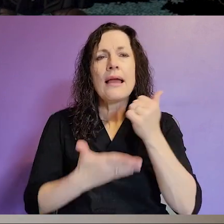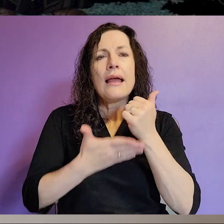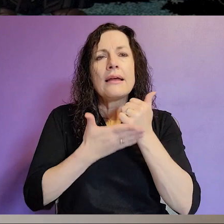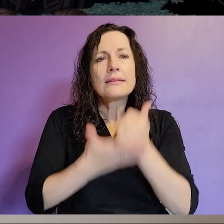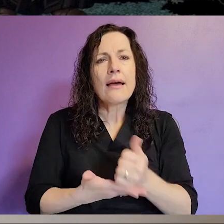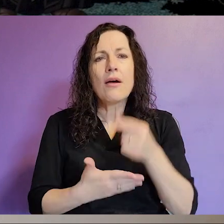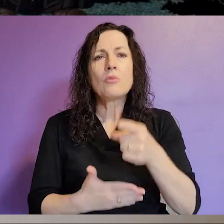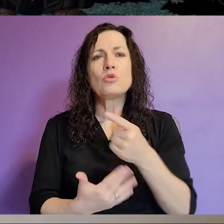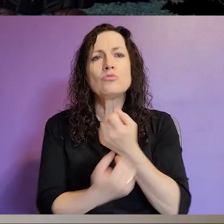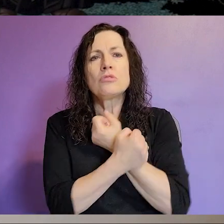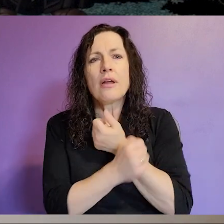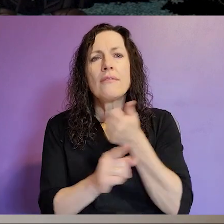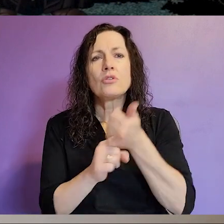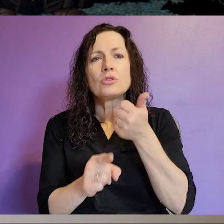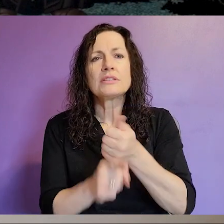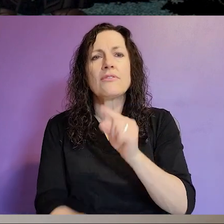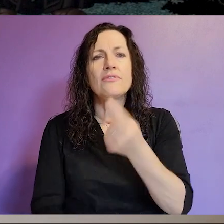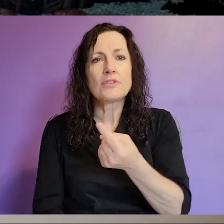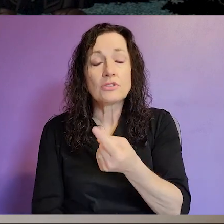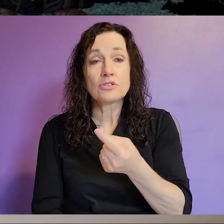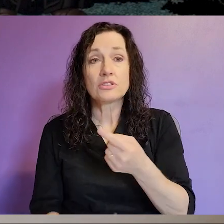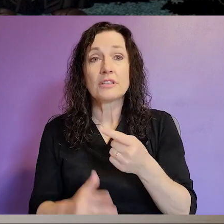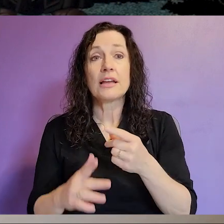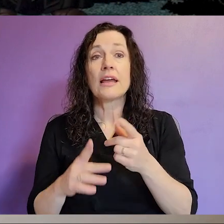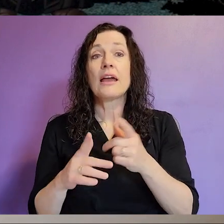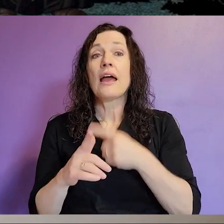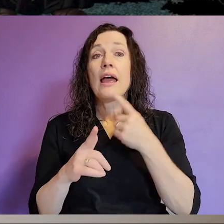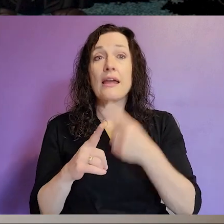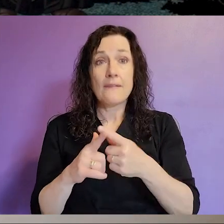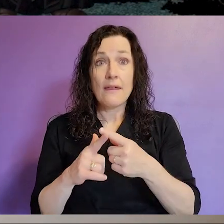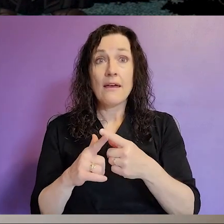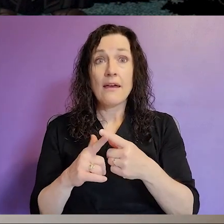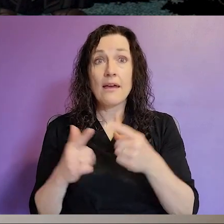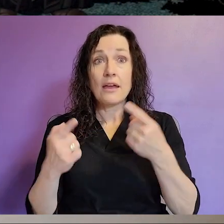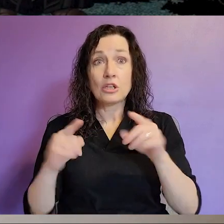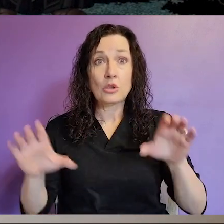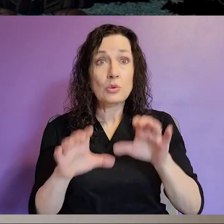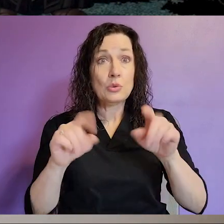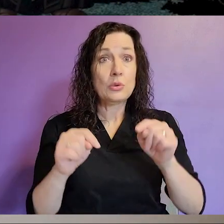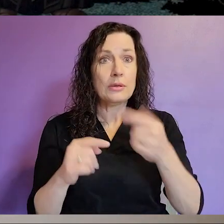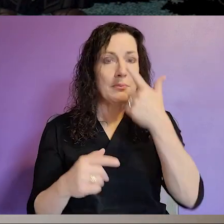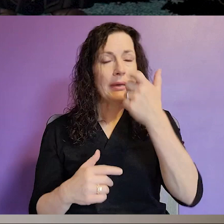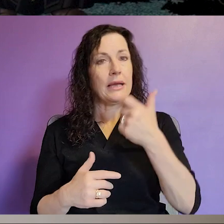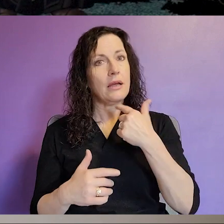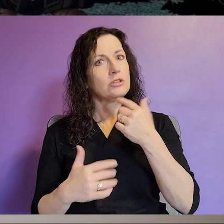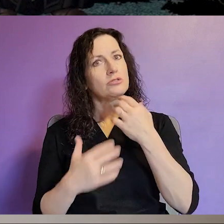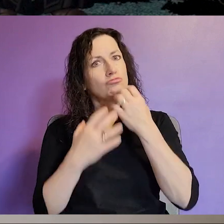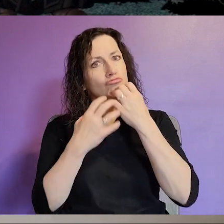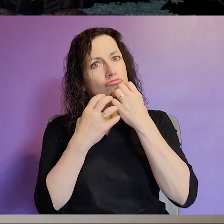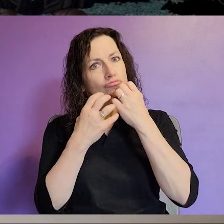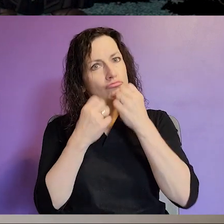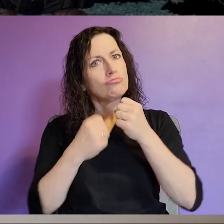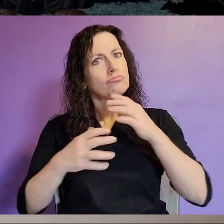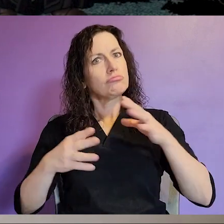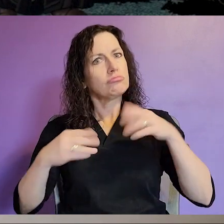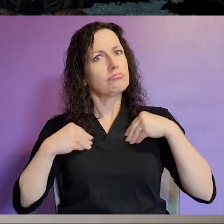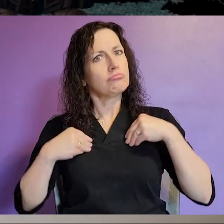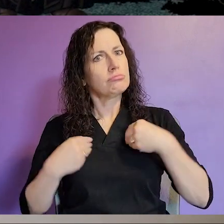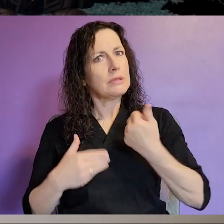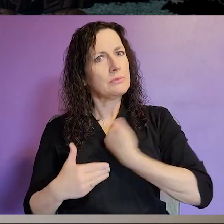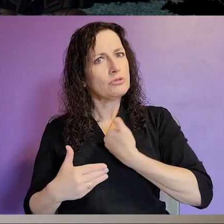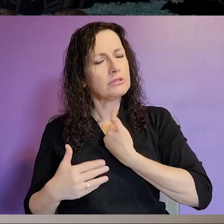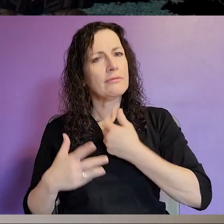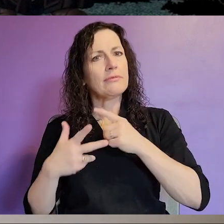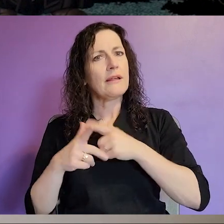to help you be at home with yourself first. And then the good works you do will be because you are at home with